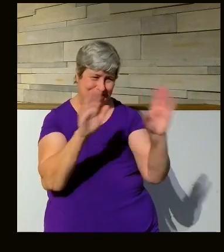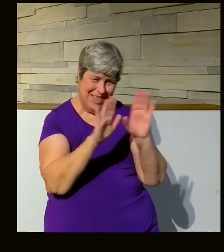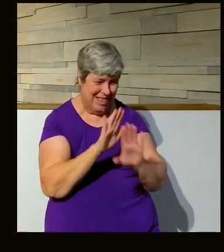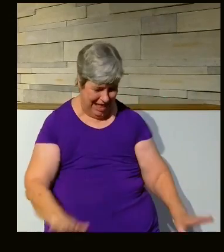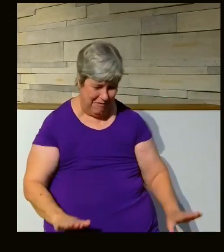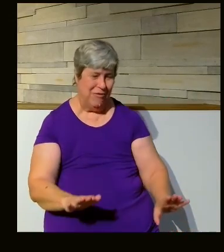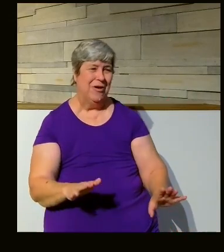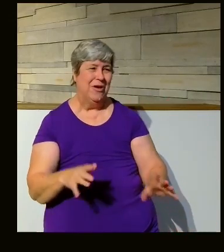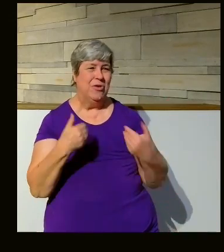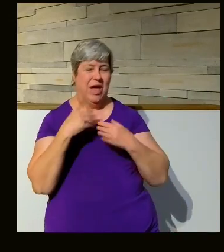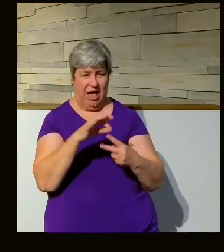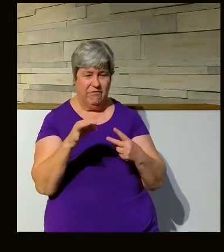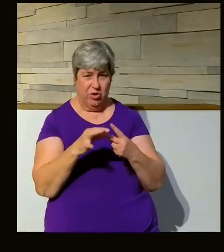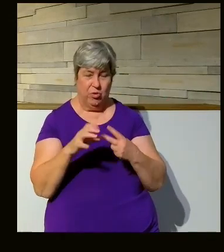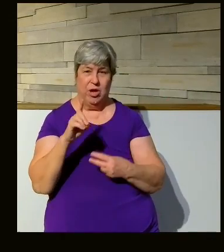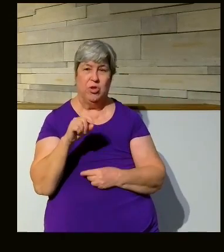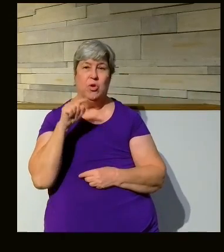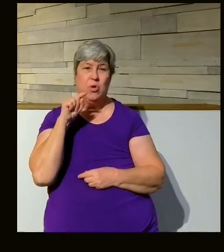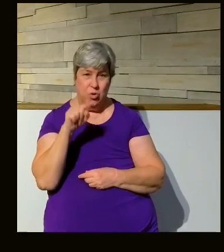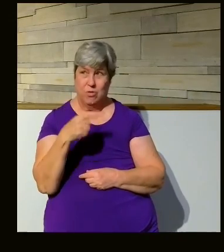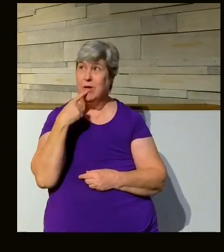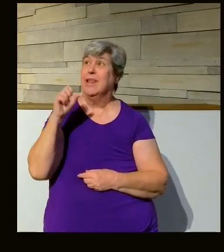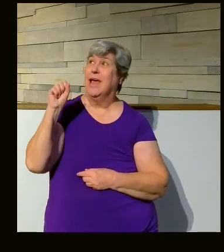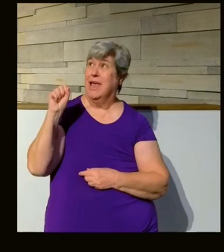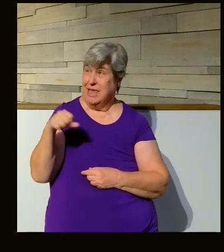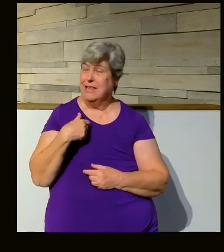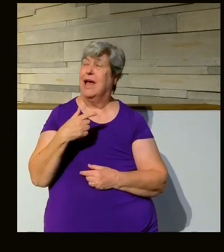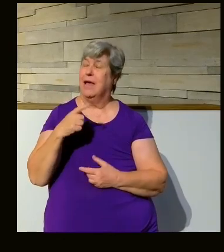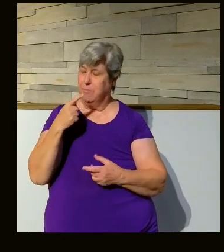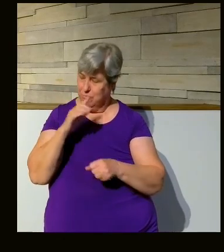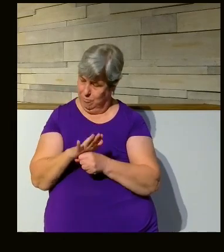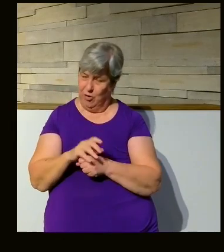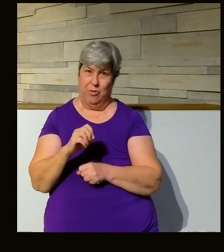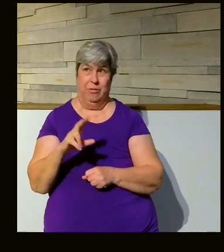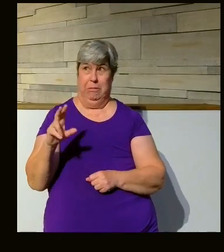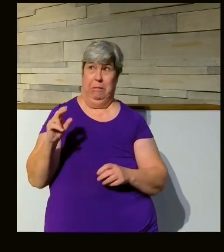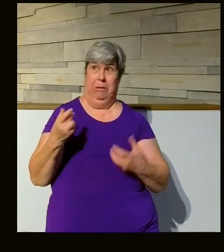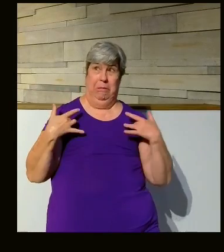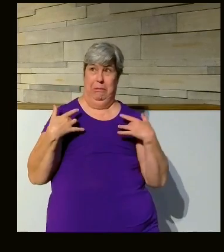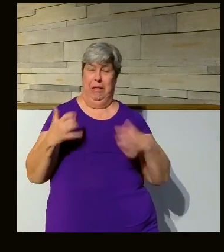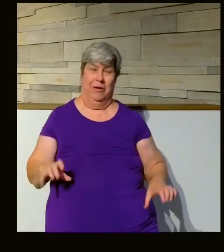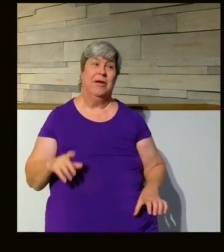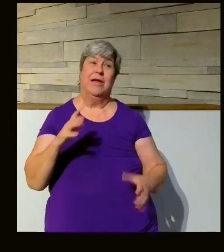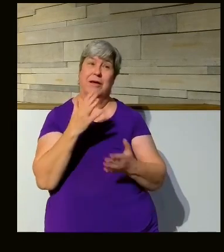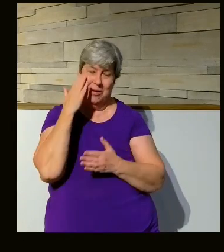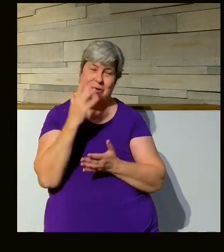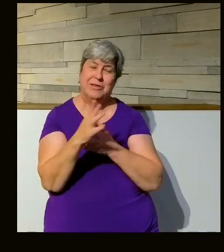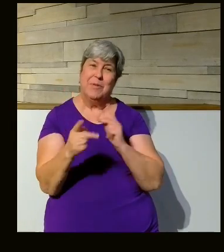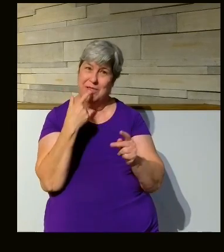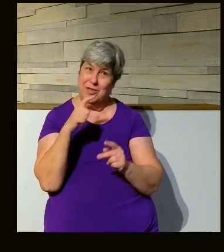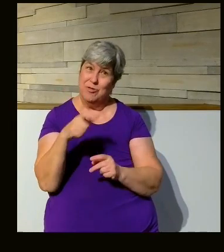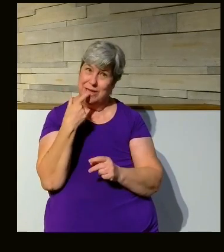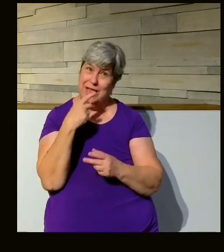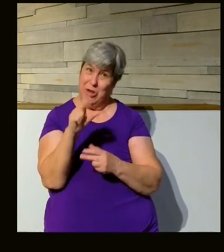have a choice. Do you, right? You can say yes or no. We know some folks that should have said no, right? Yeah.